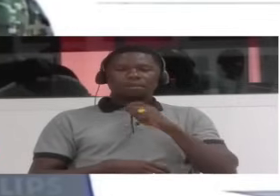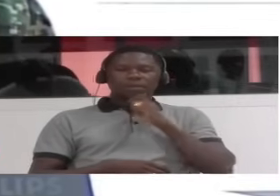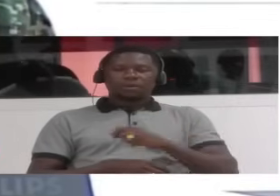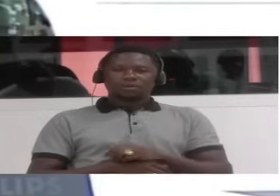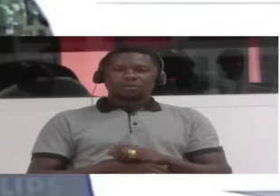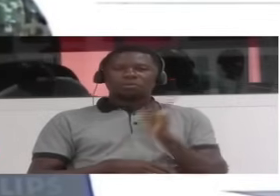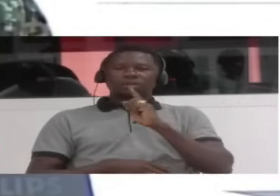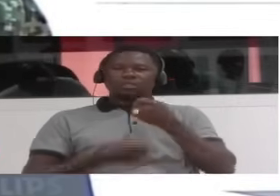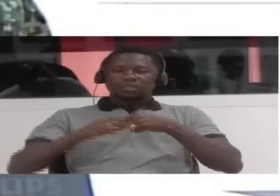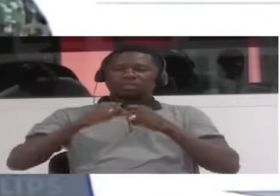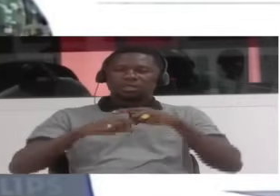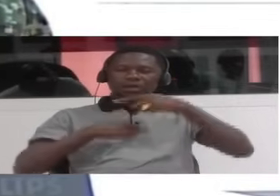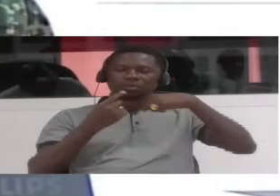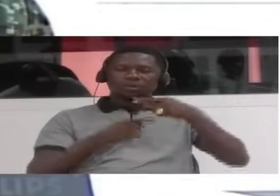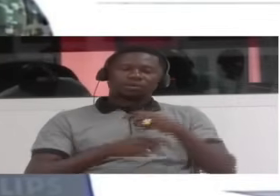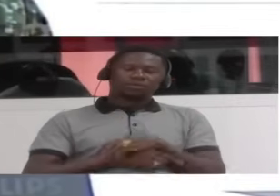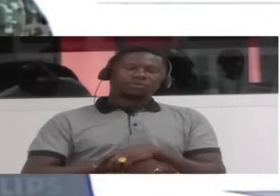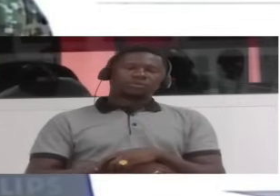training entails about